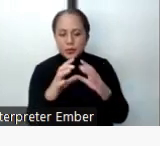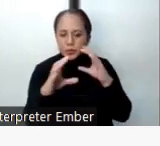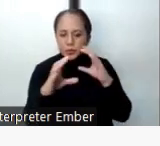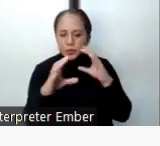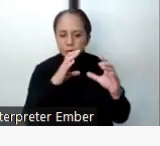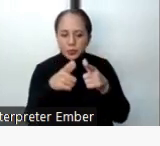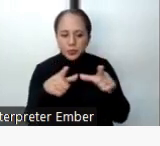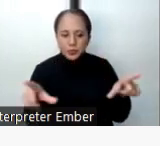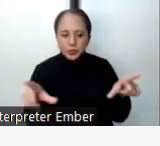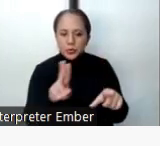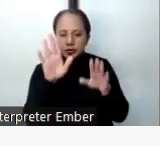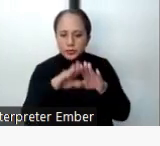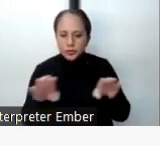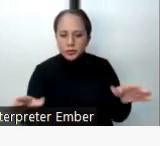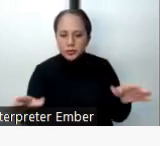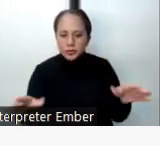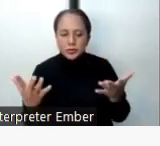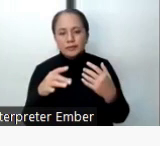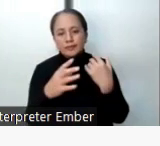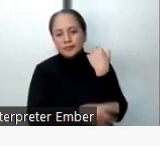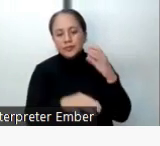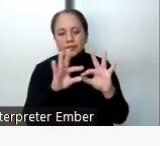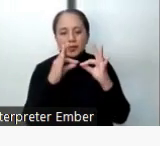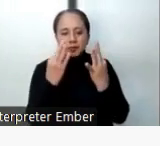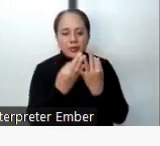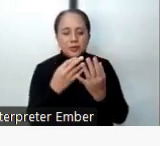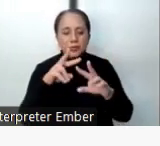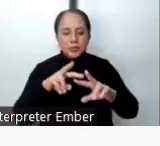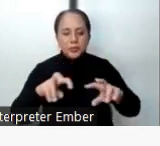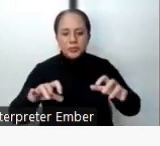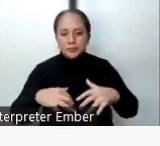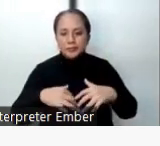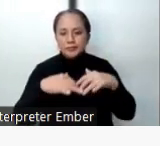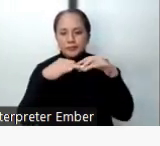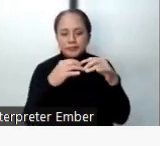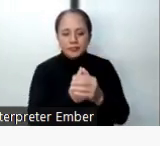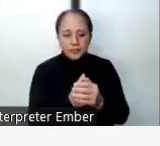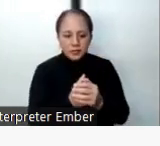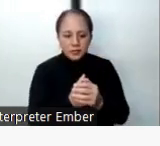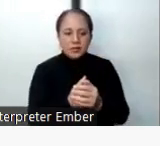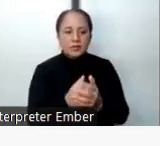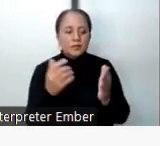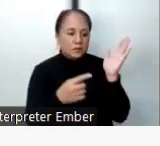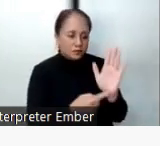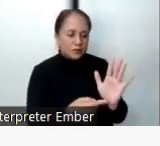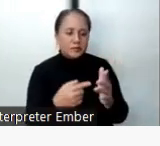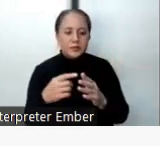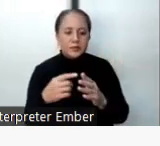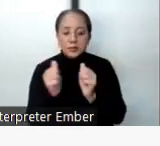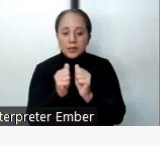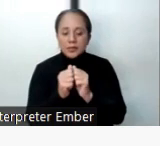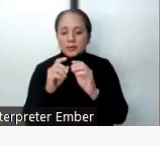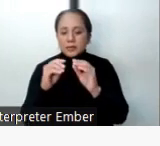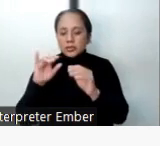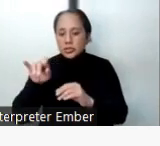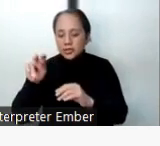communicative language use of children in low-income communities, research to build on. Presenting with me are Teacher Jennica Varias